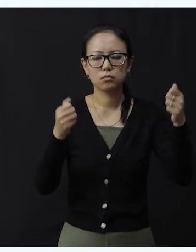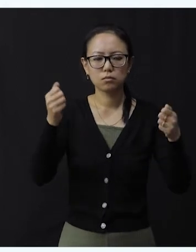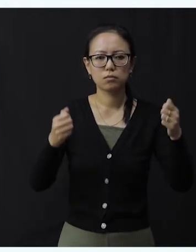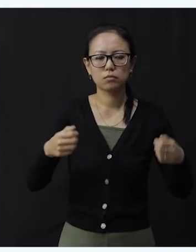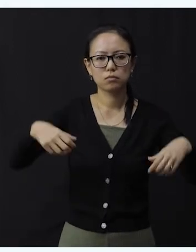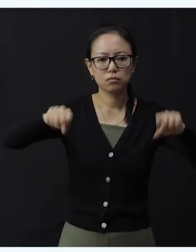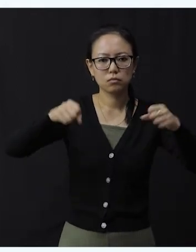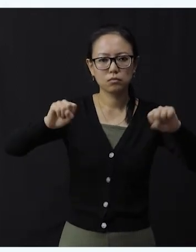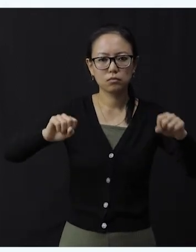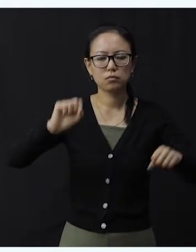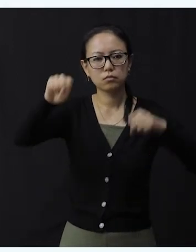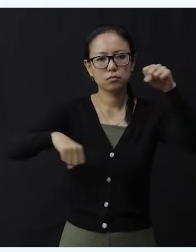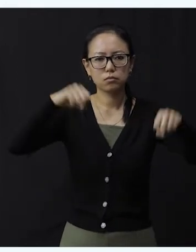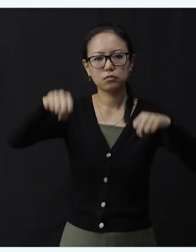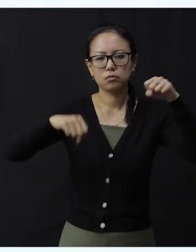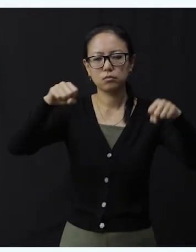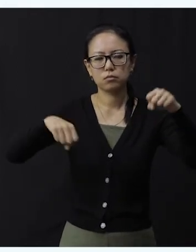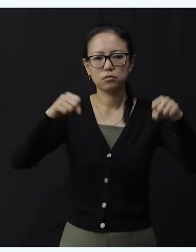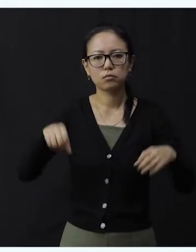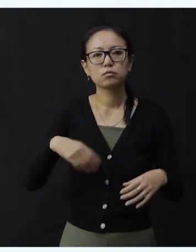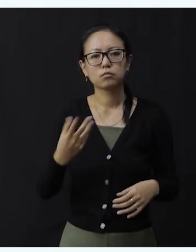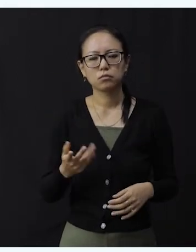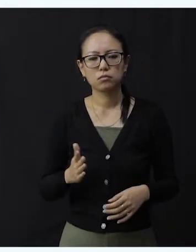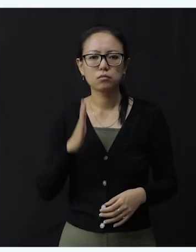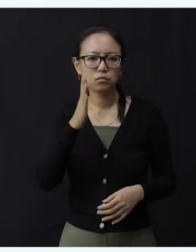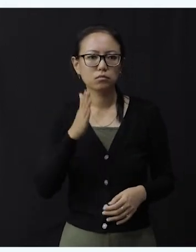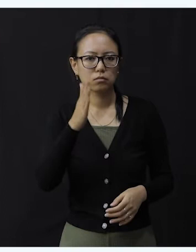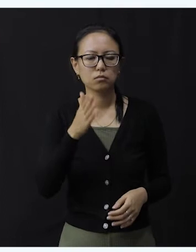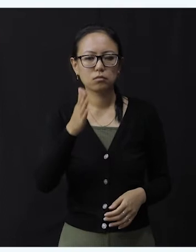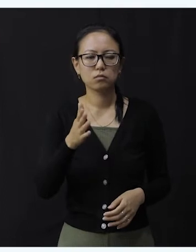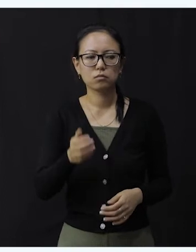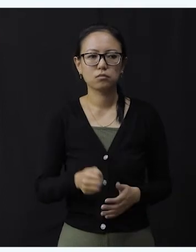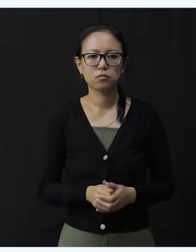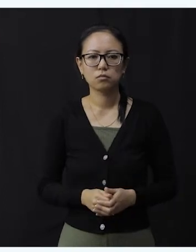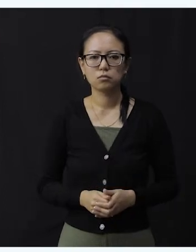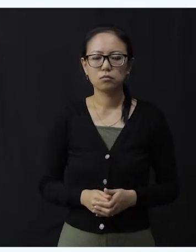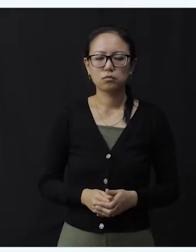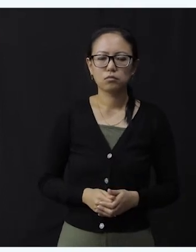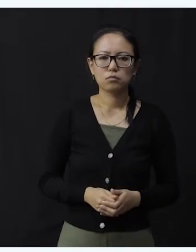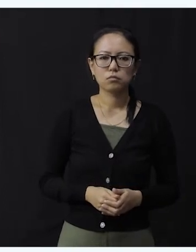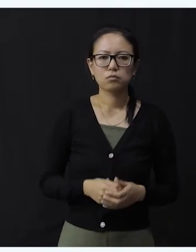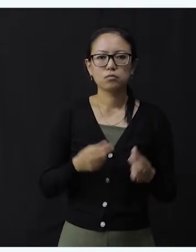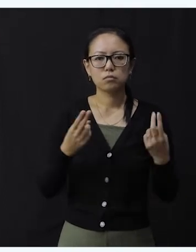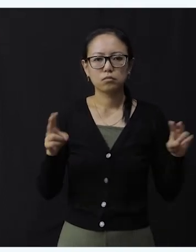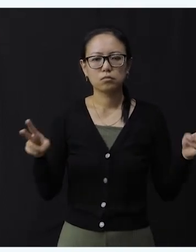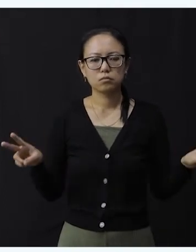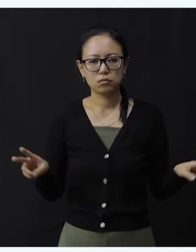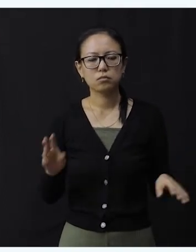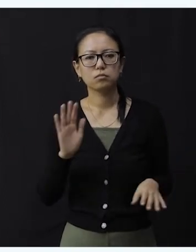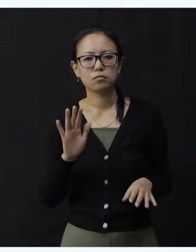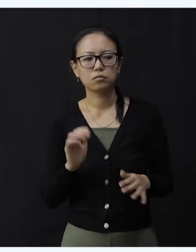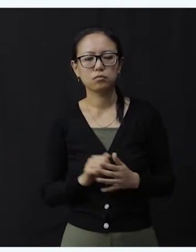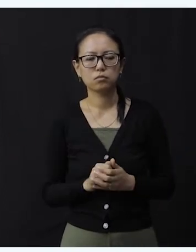a motorcycle, a train, they used to use different modes. As I have told you, aeroplanes flies in an